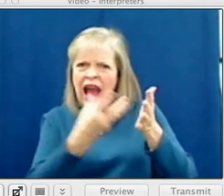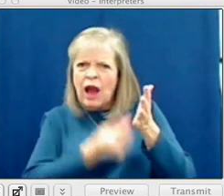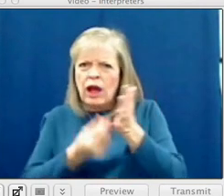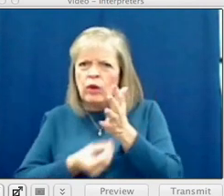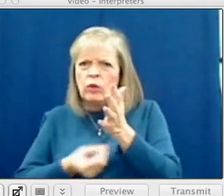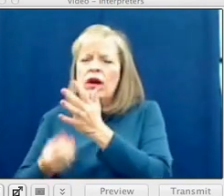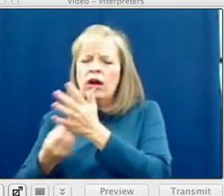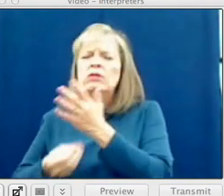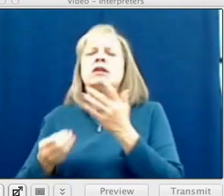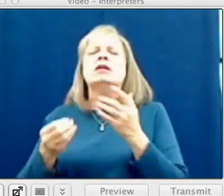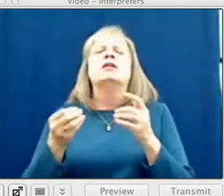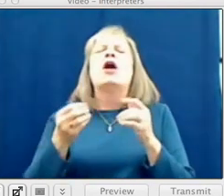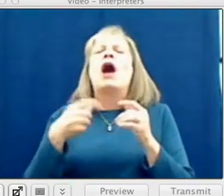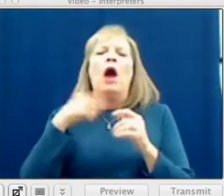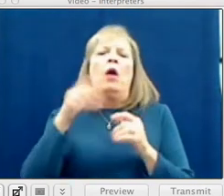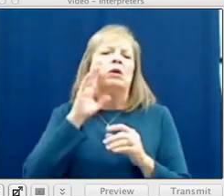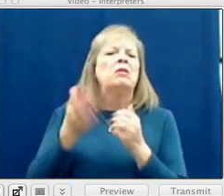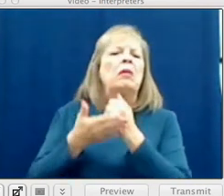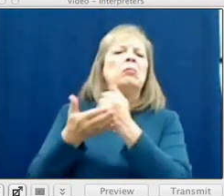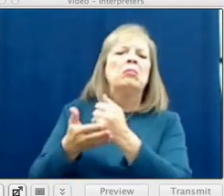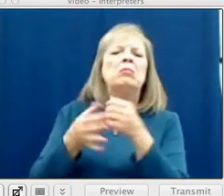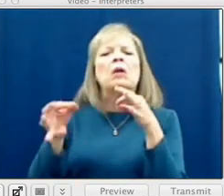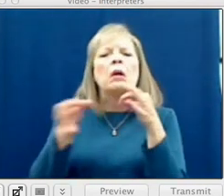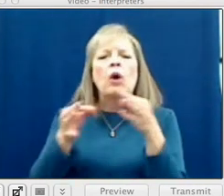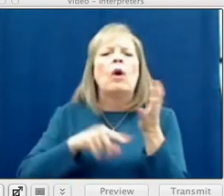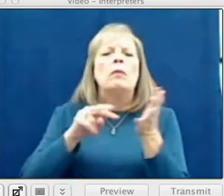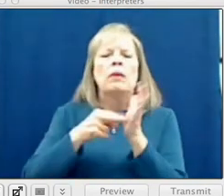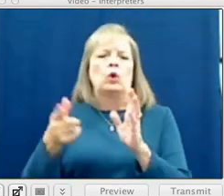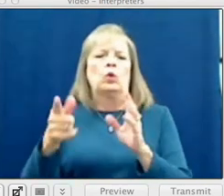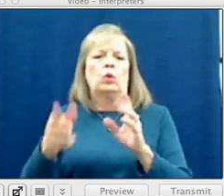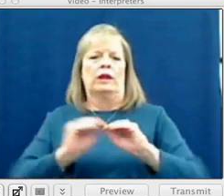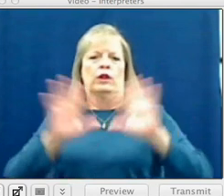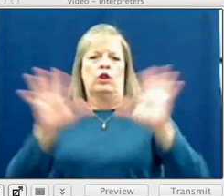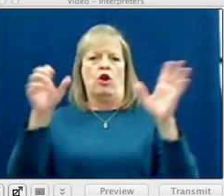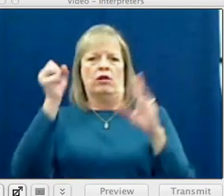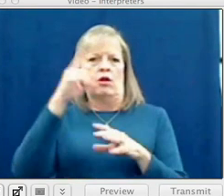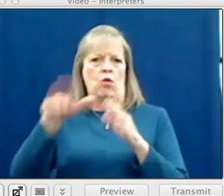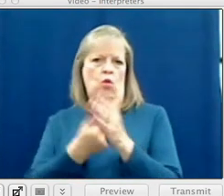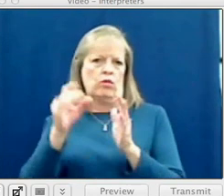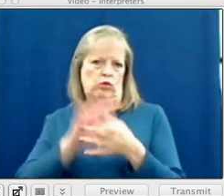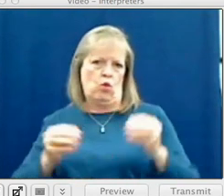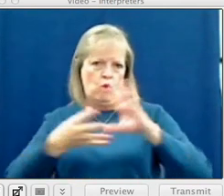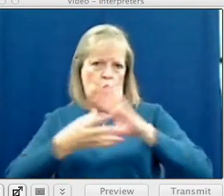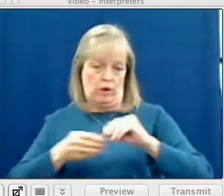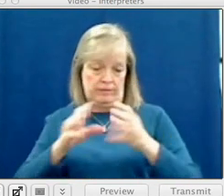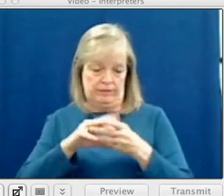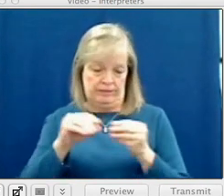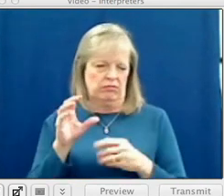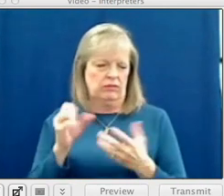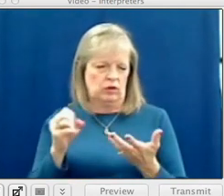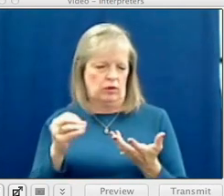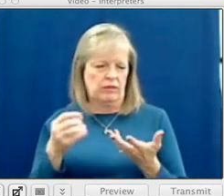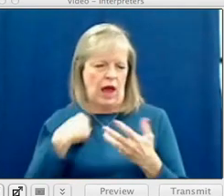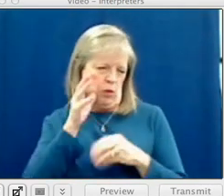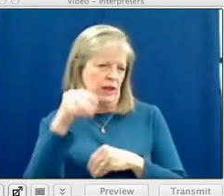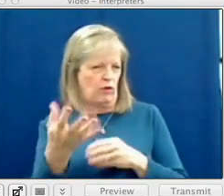supplying the details here. All right, so if you look at the packet in front of you, it's number